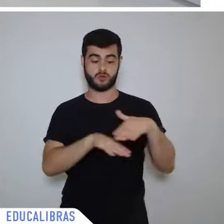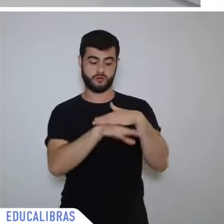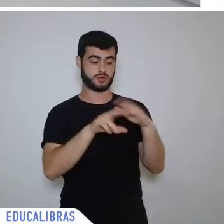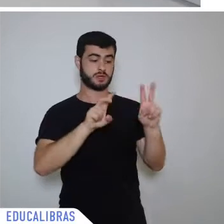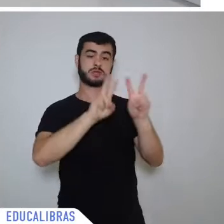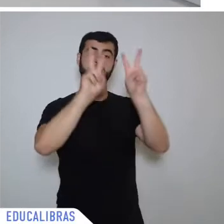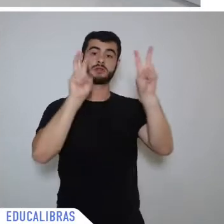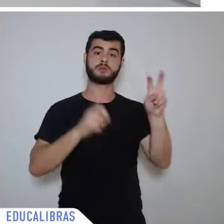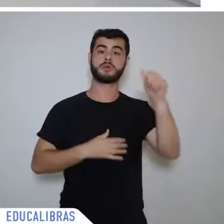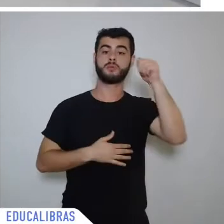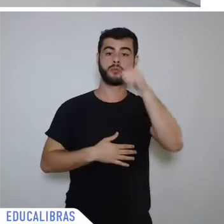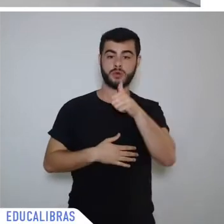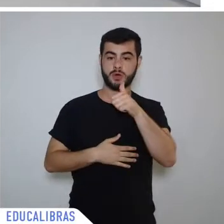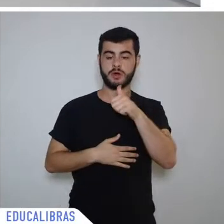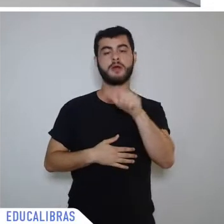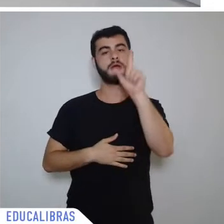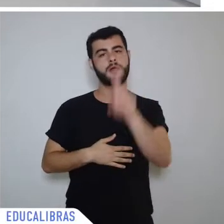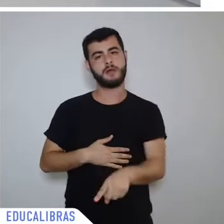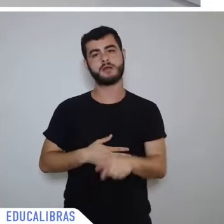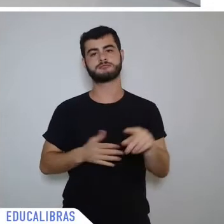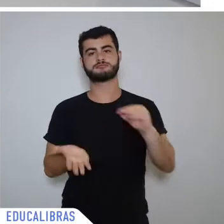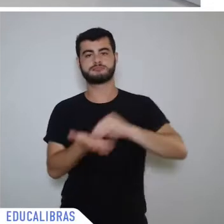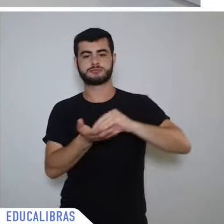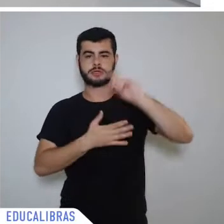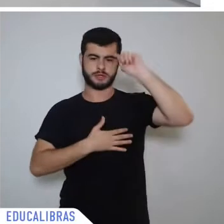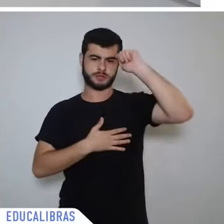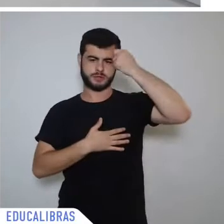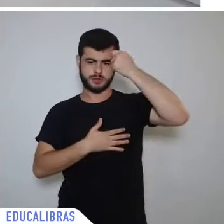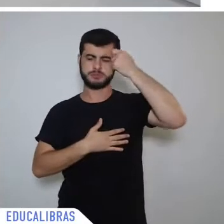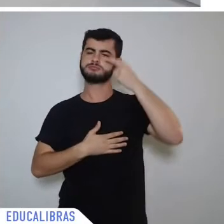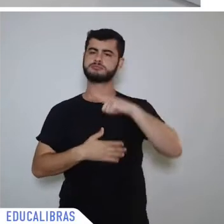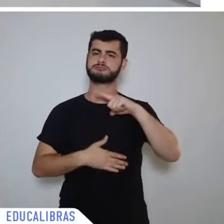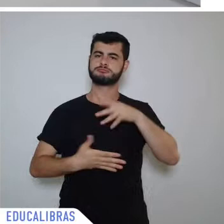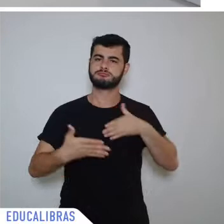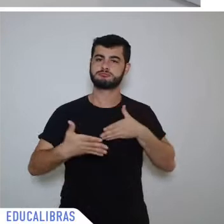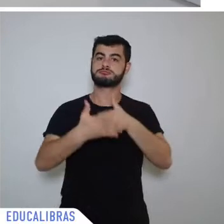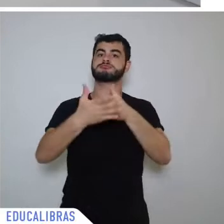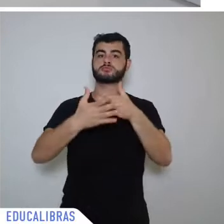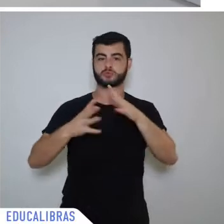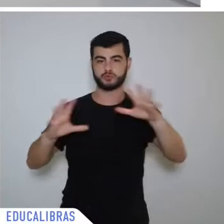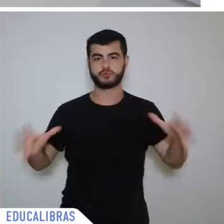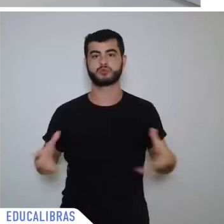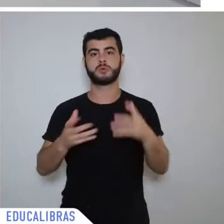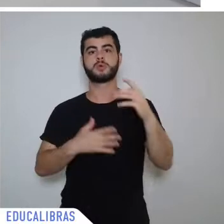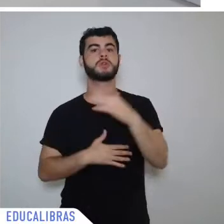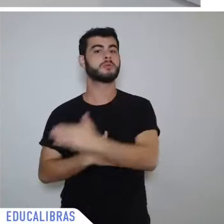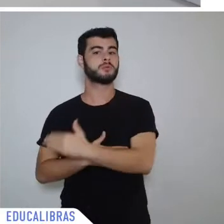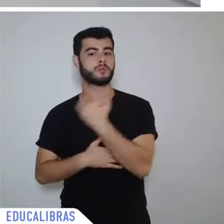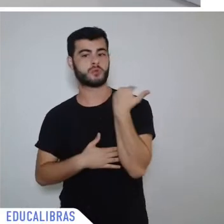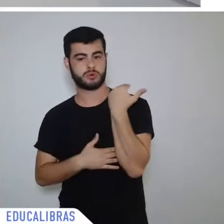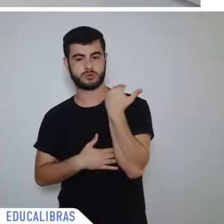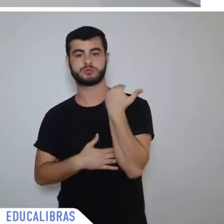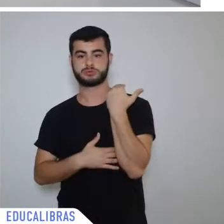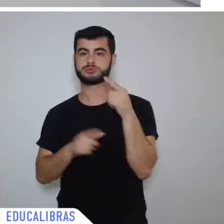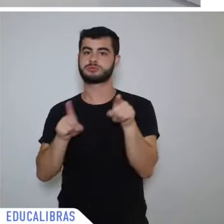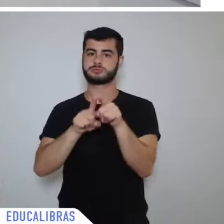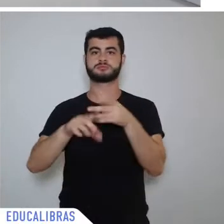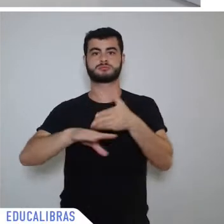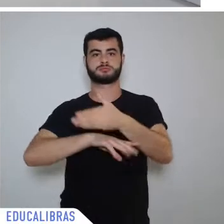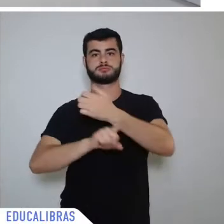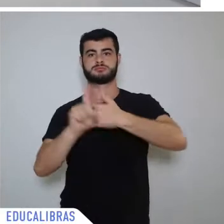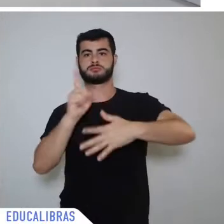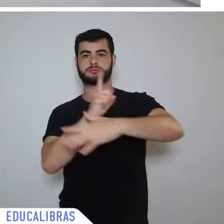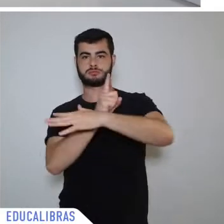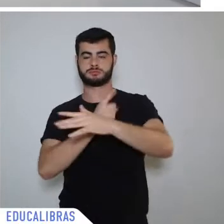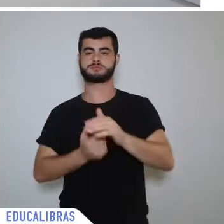Being a Black woman in Brazil means belonging to signal